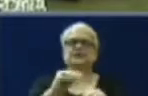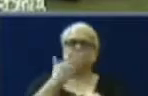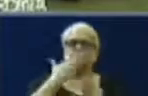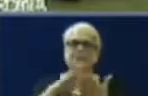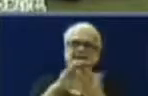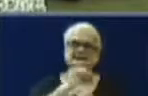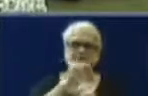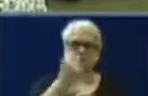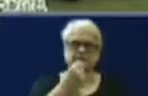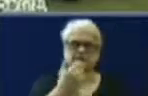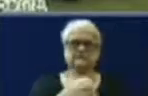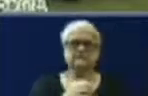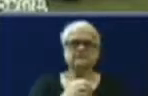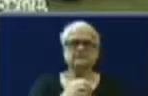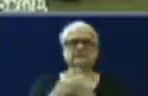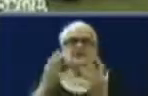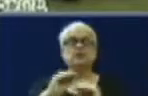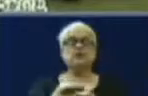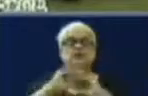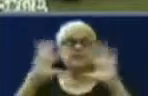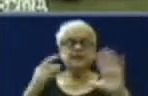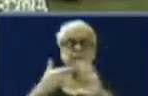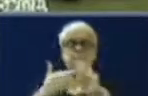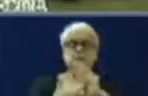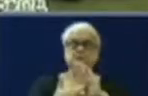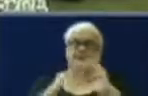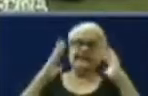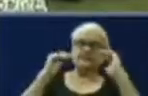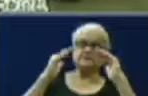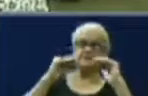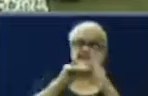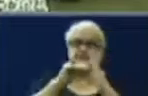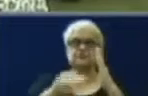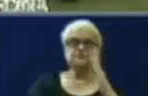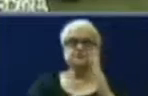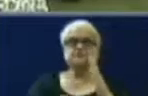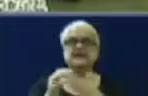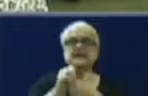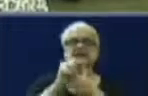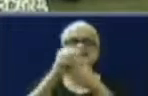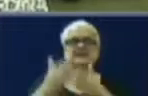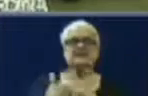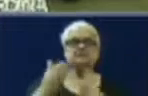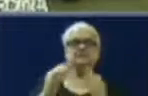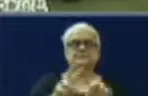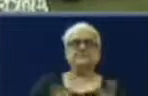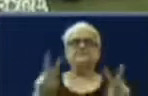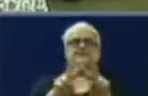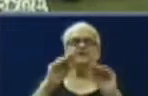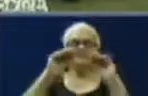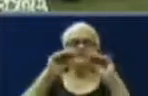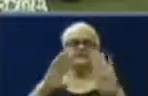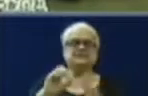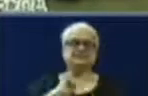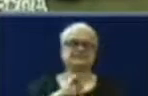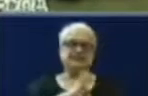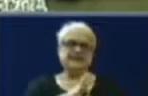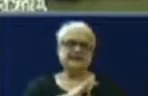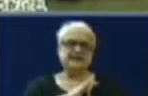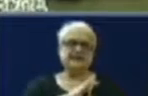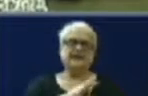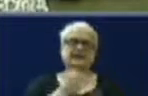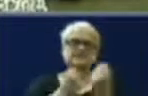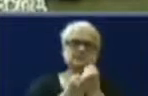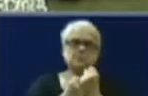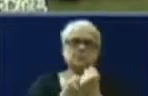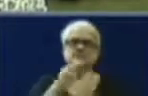they want? Clear and concise rules, expectations for students, leadership that values teaching staff and motivates through morale instead of threats